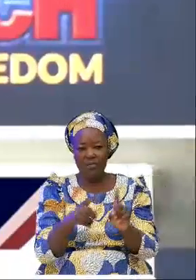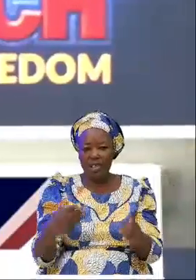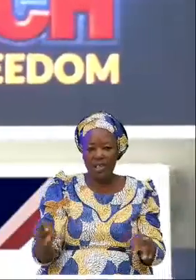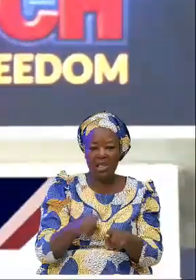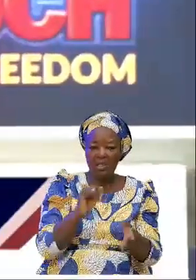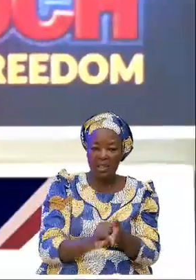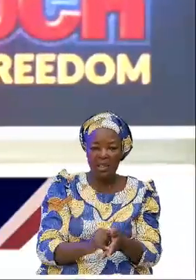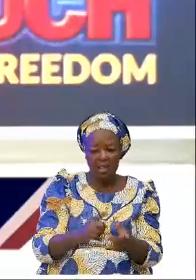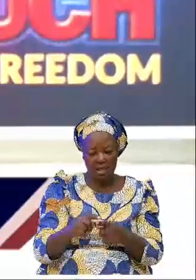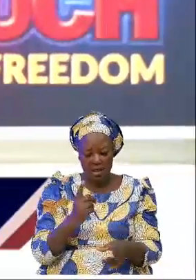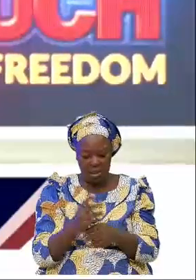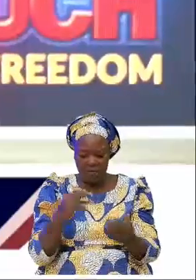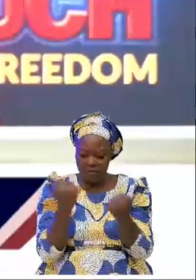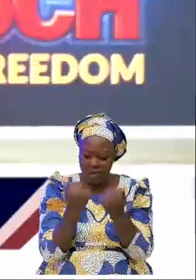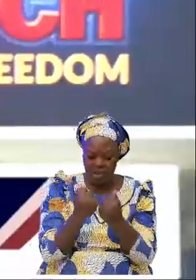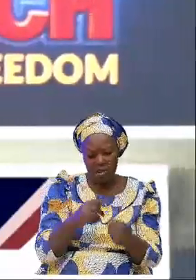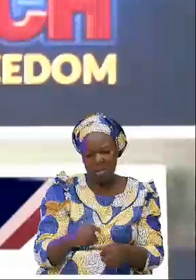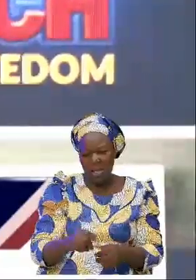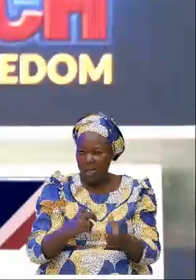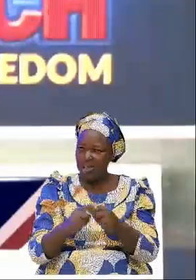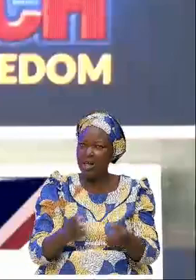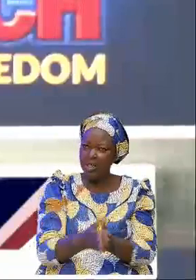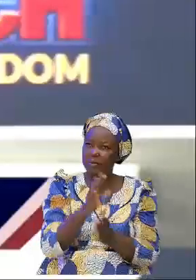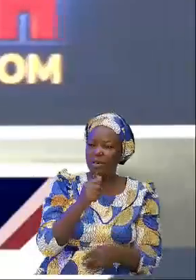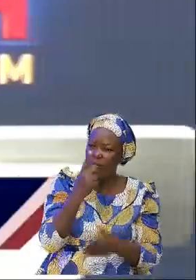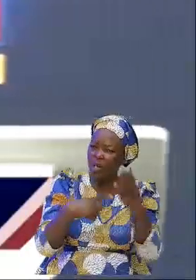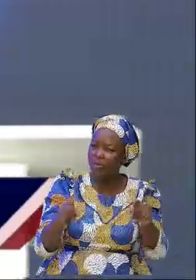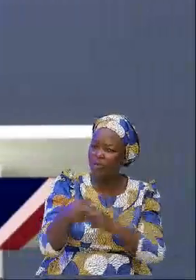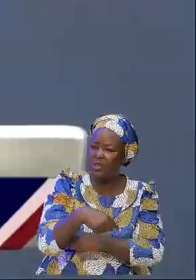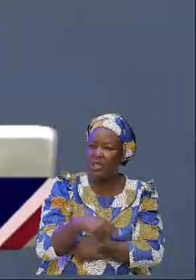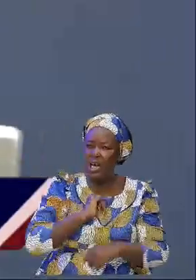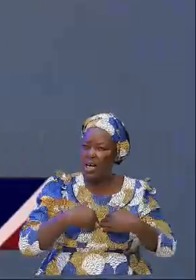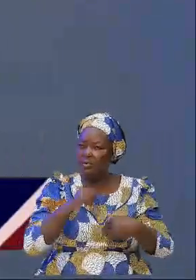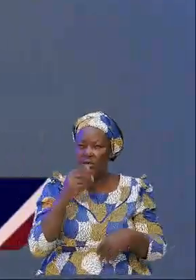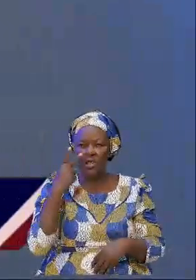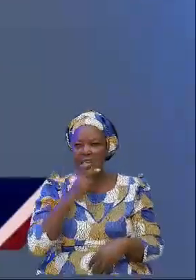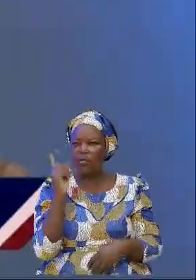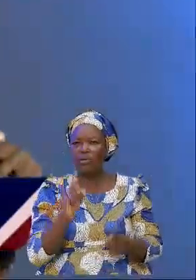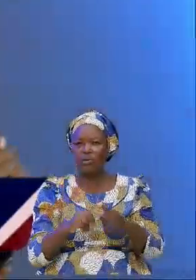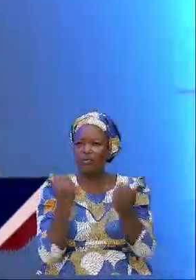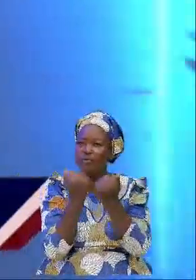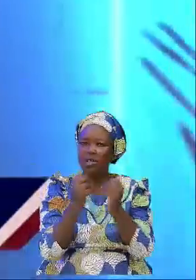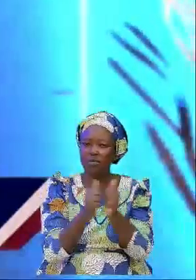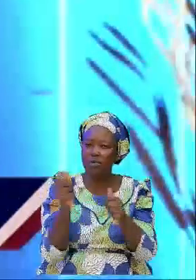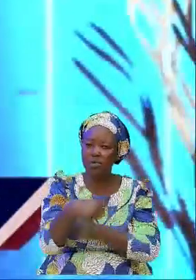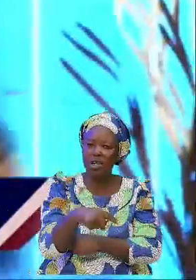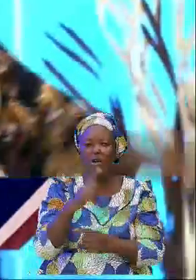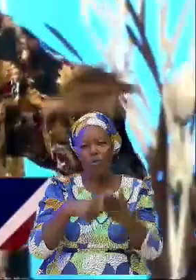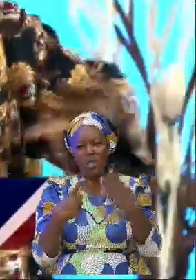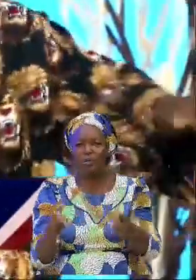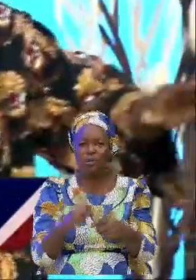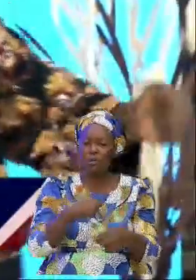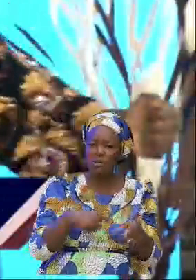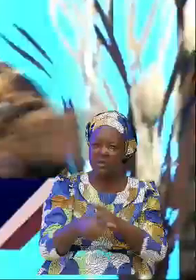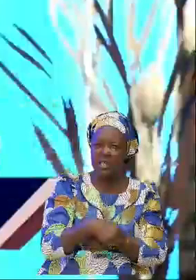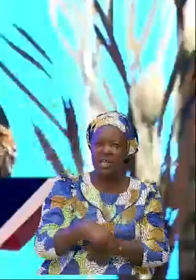much strife, everything, what's happening today? I've not seen a fight today to fight. I've not